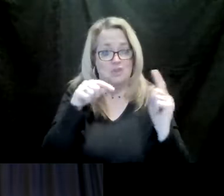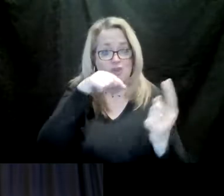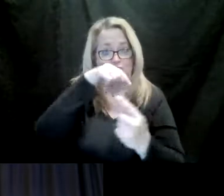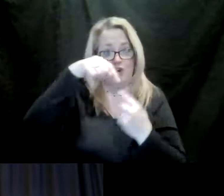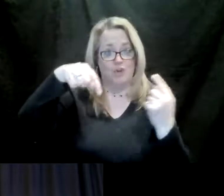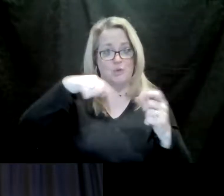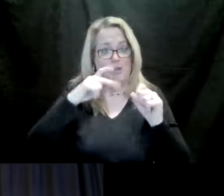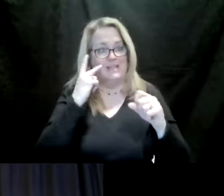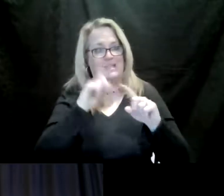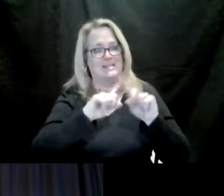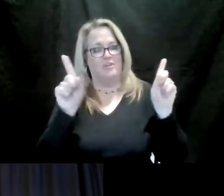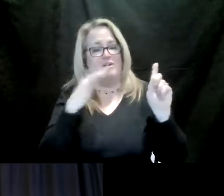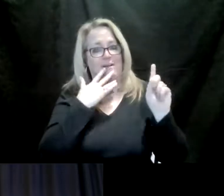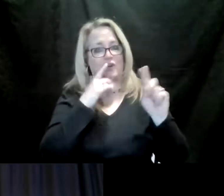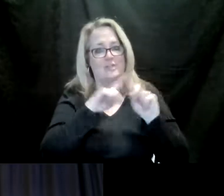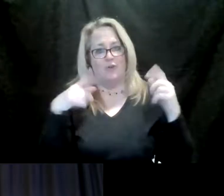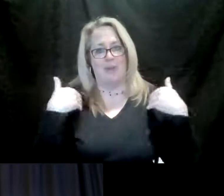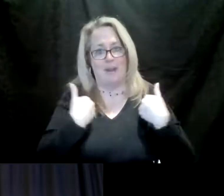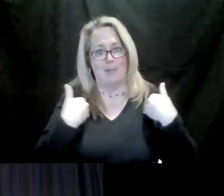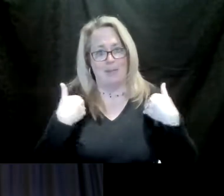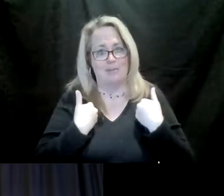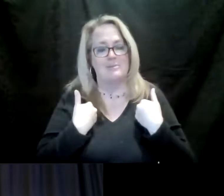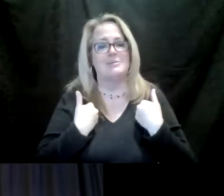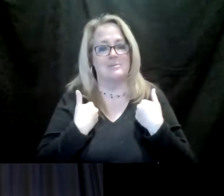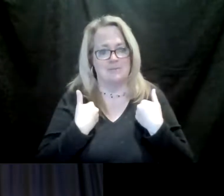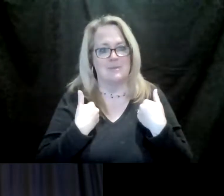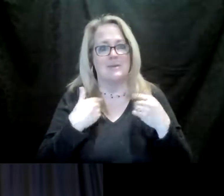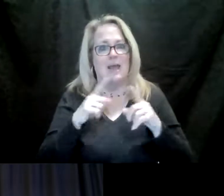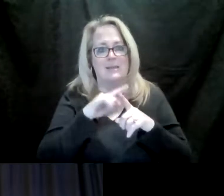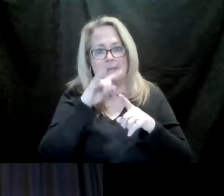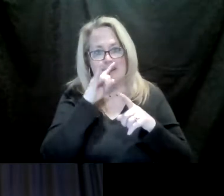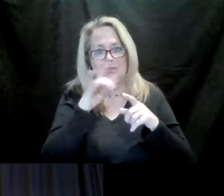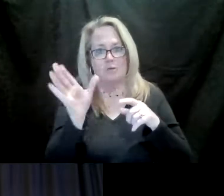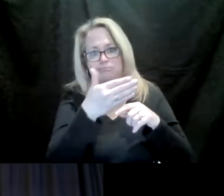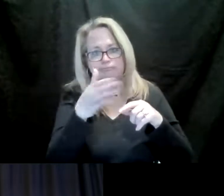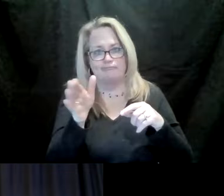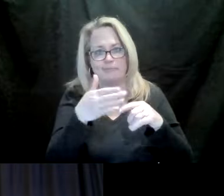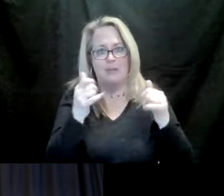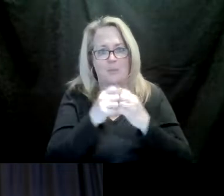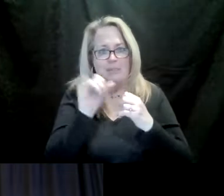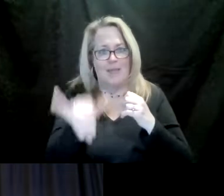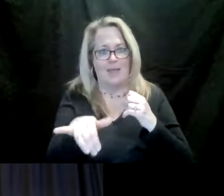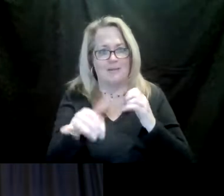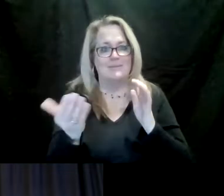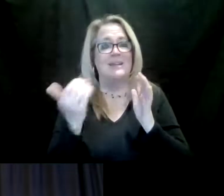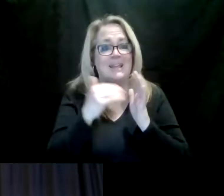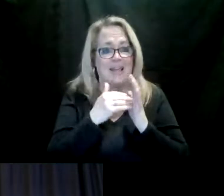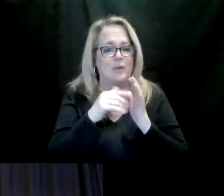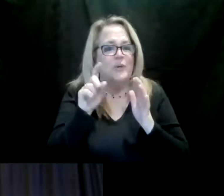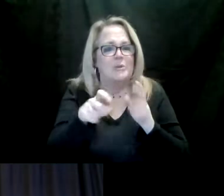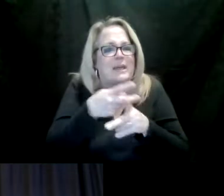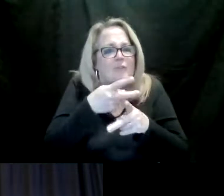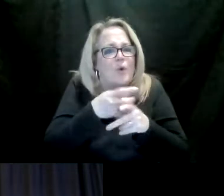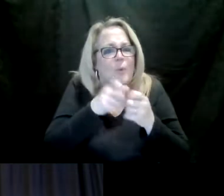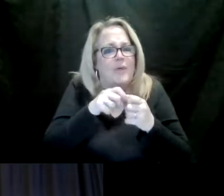you're getting some different colors and some different patterns as kids are batting and playing with it. Again, would have to be a little careful